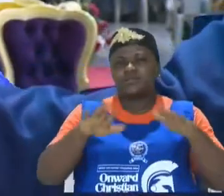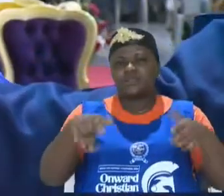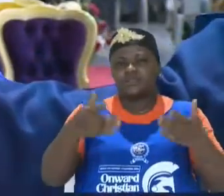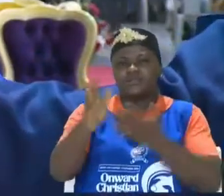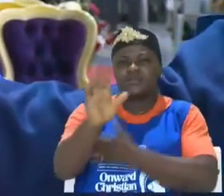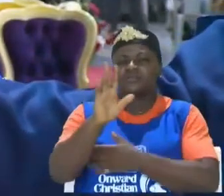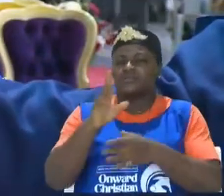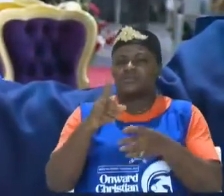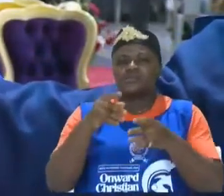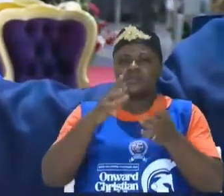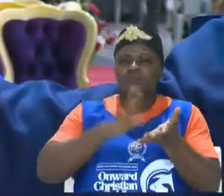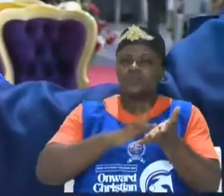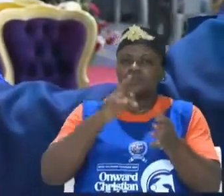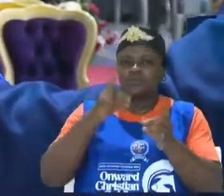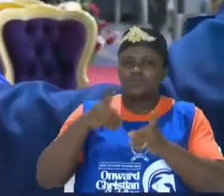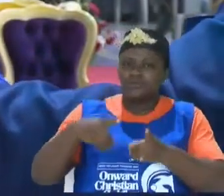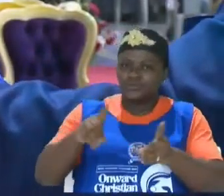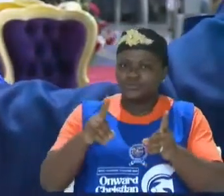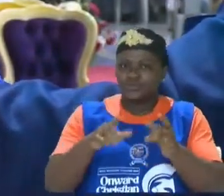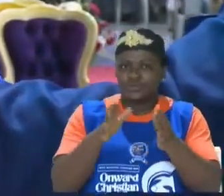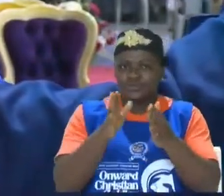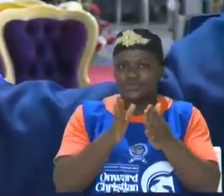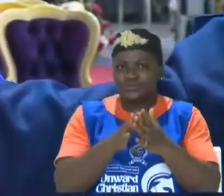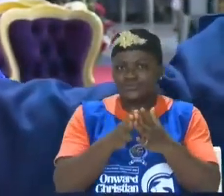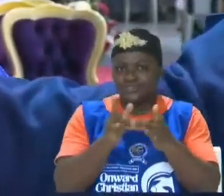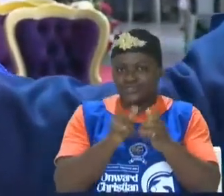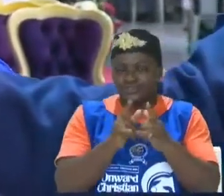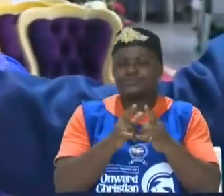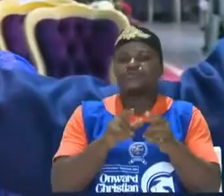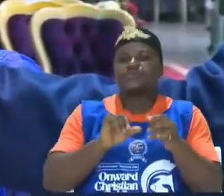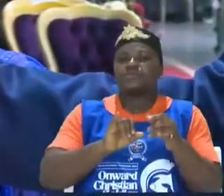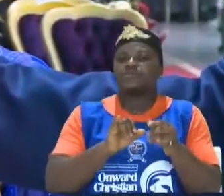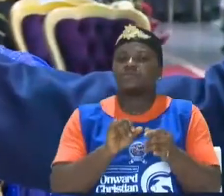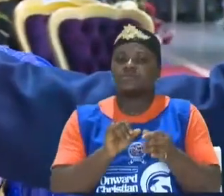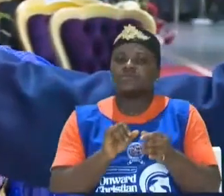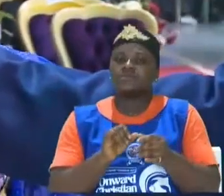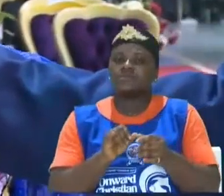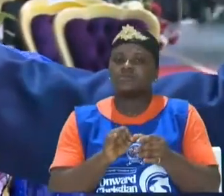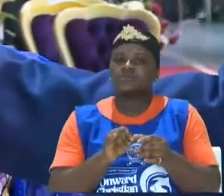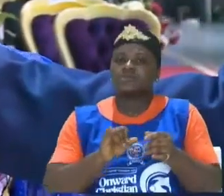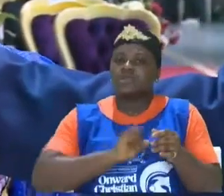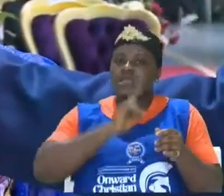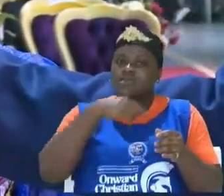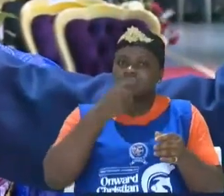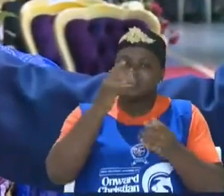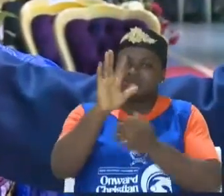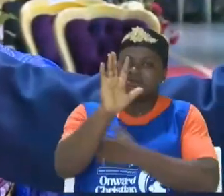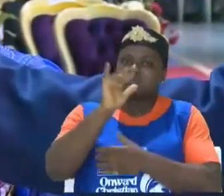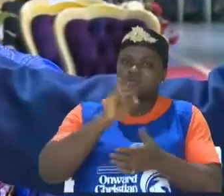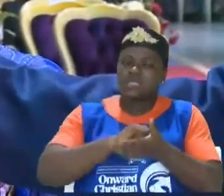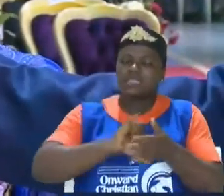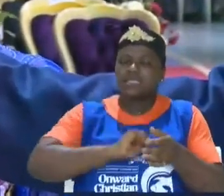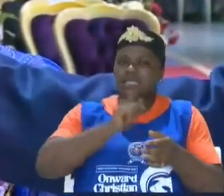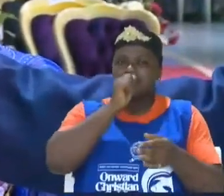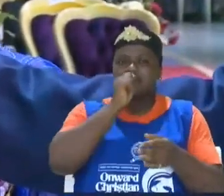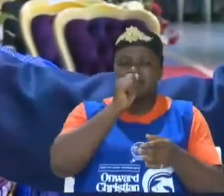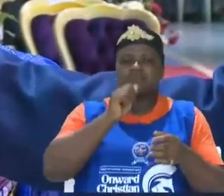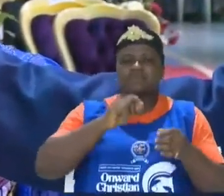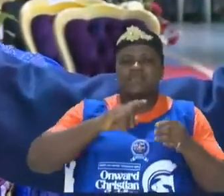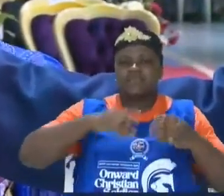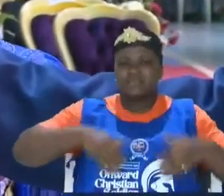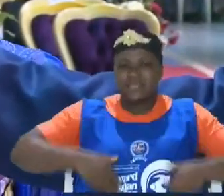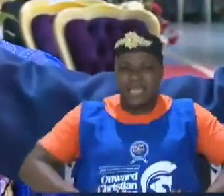convention, I came purposely to face, to tell God, Father, I'm tired of all these afflictions, health